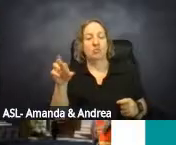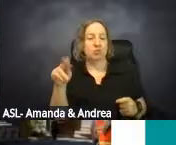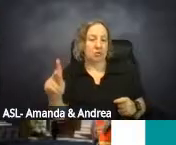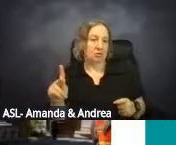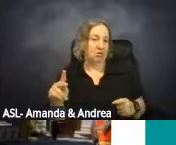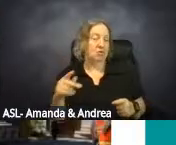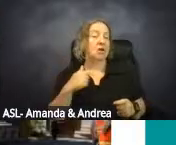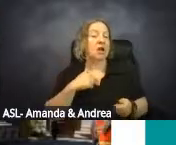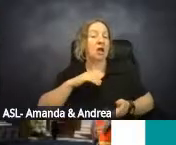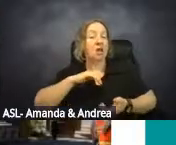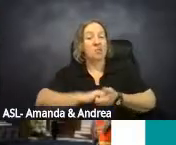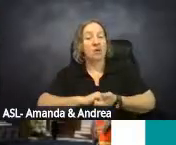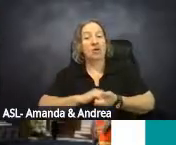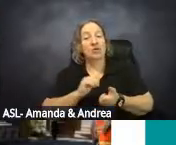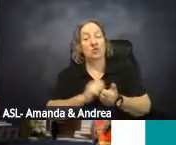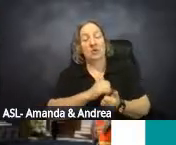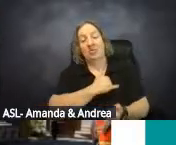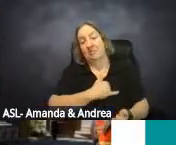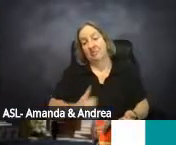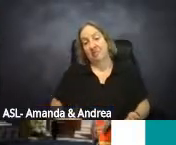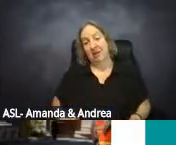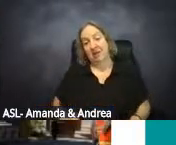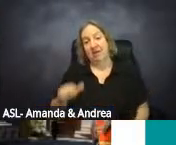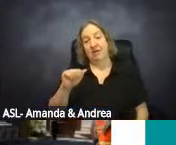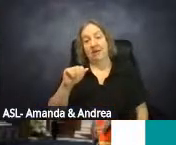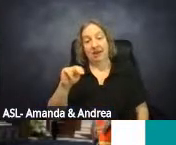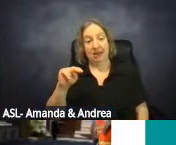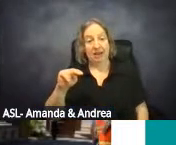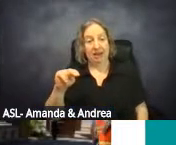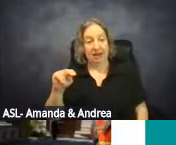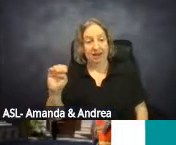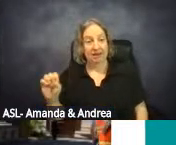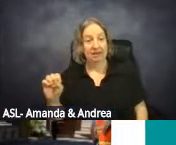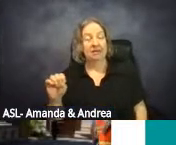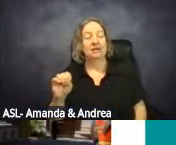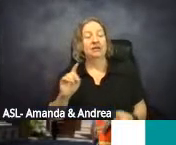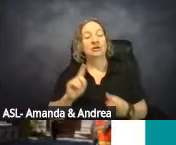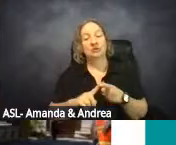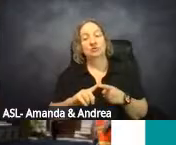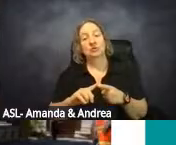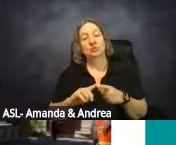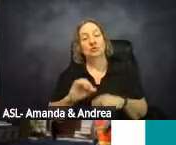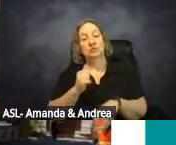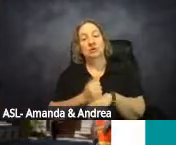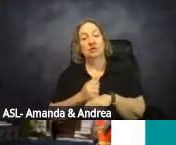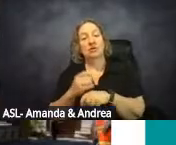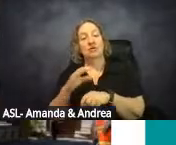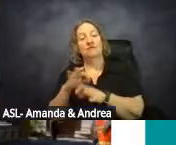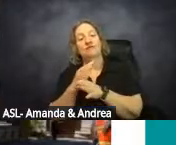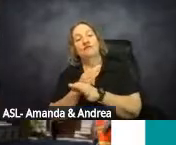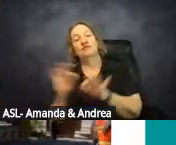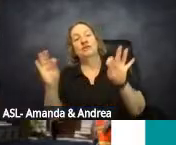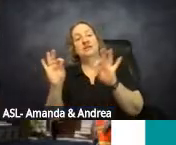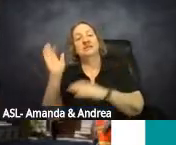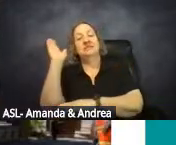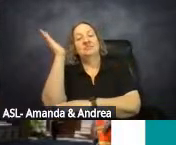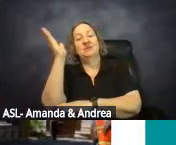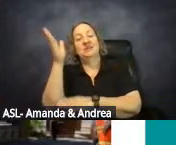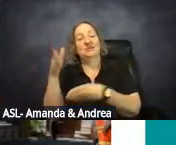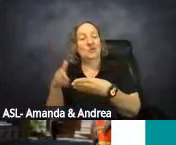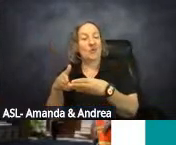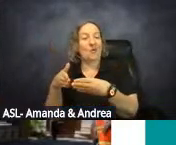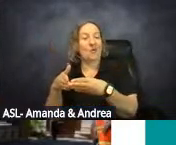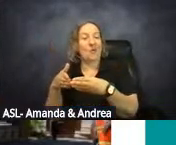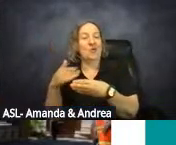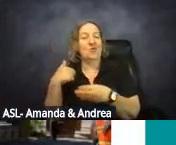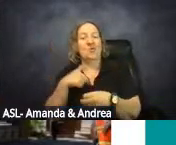partner with Mayor Ann to staff the free speech corner. We had intended to only